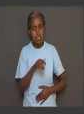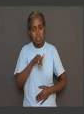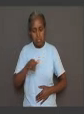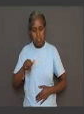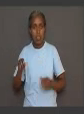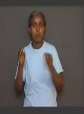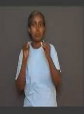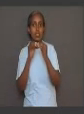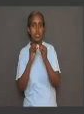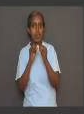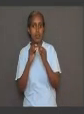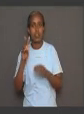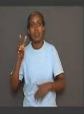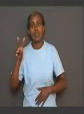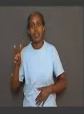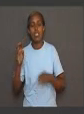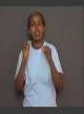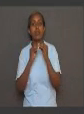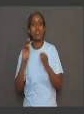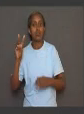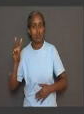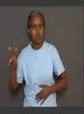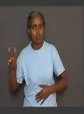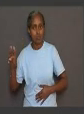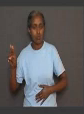sum as v plus u.